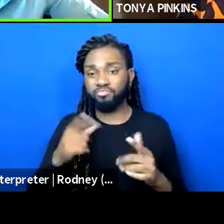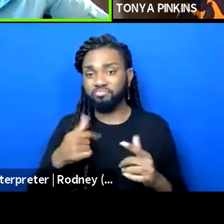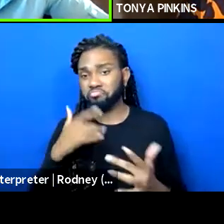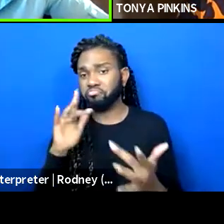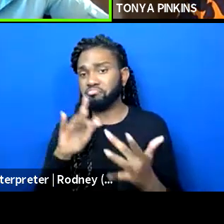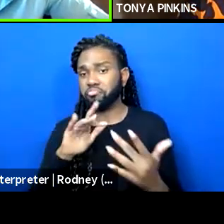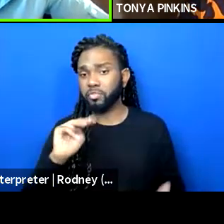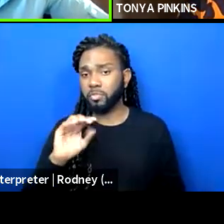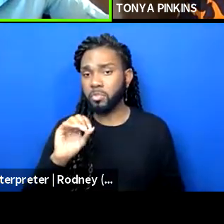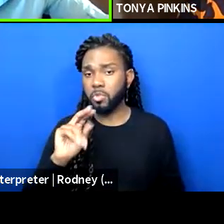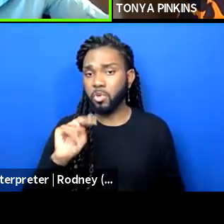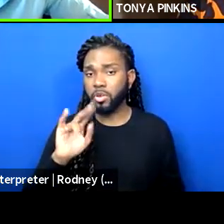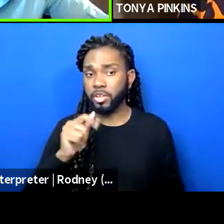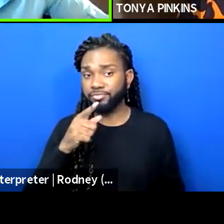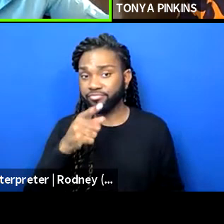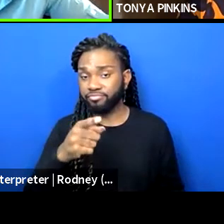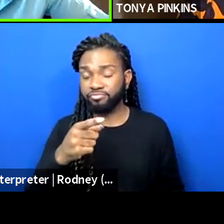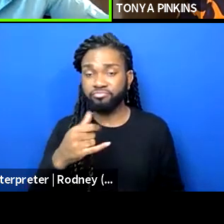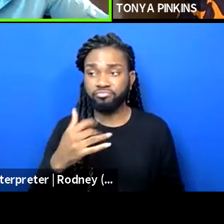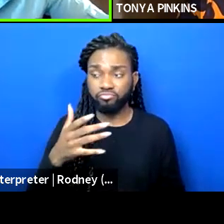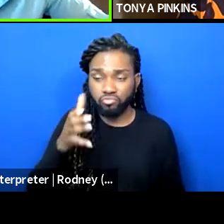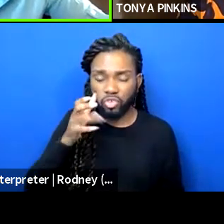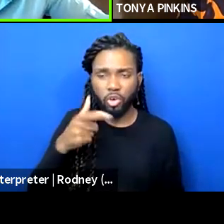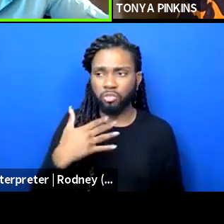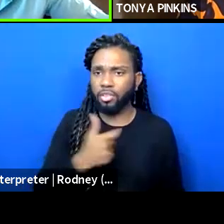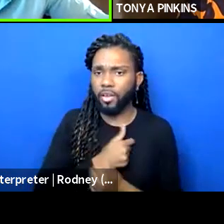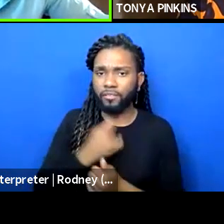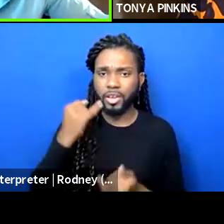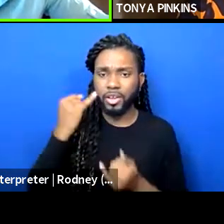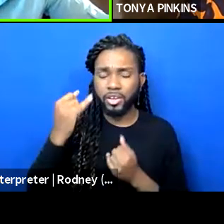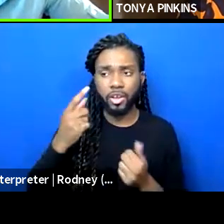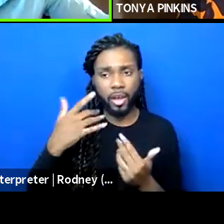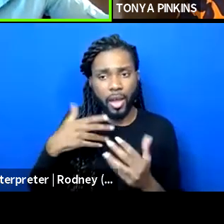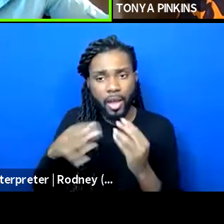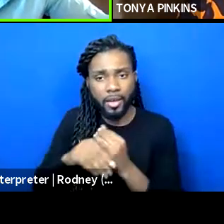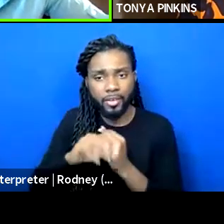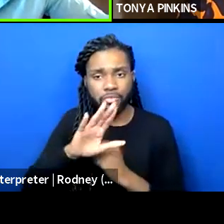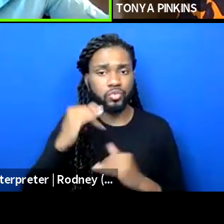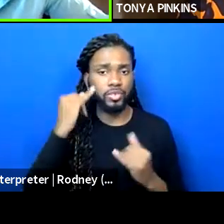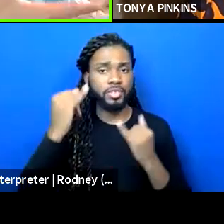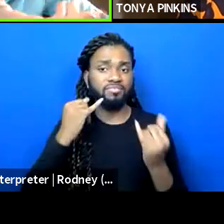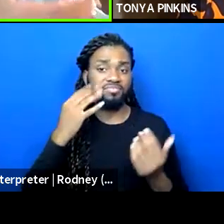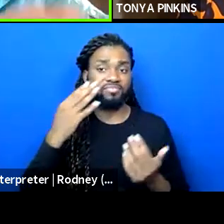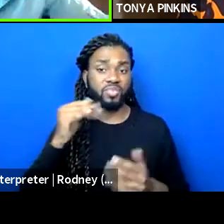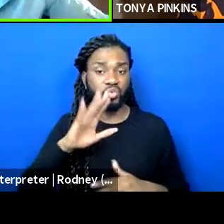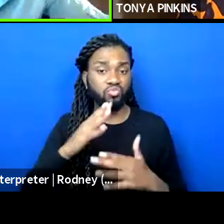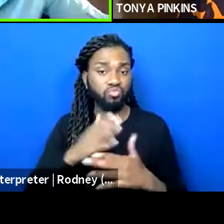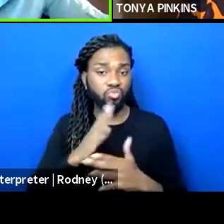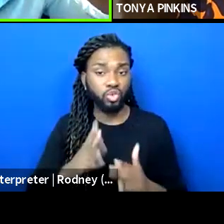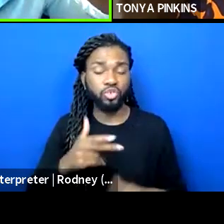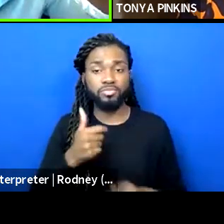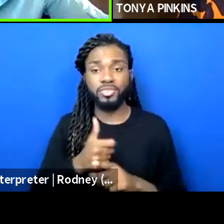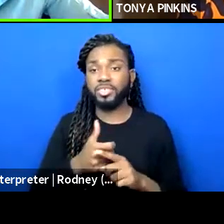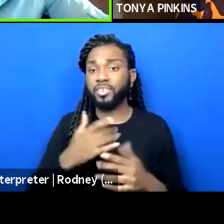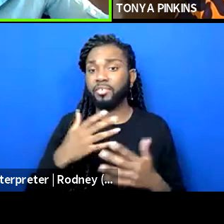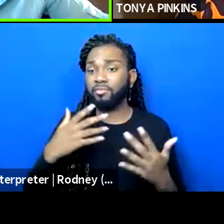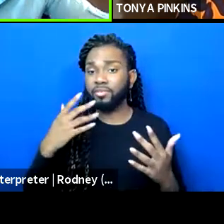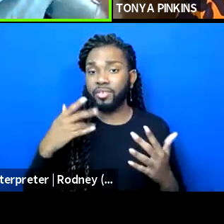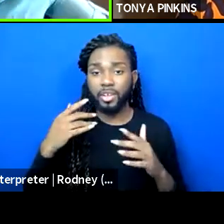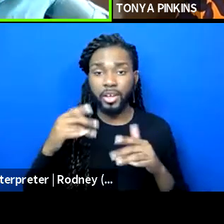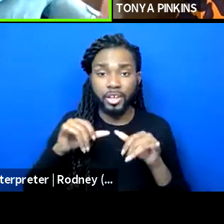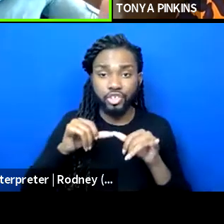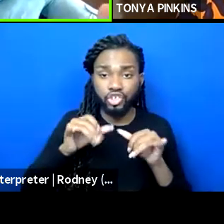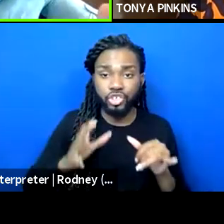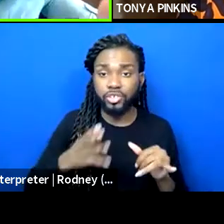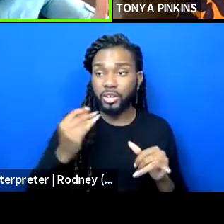and she loved the idea. She had ideas of how she could add to it. And her partner is an engineer, and we